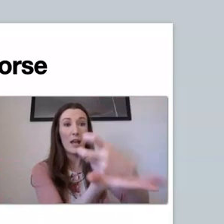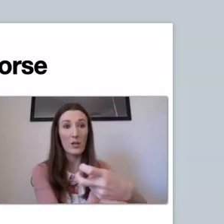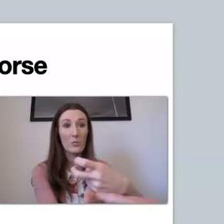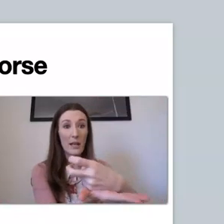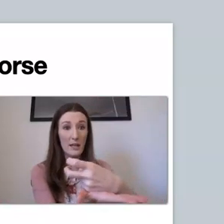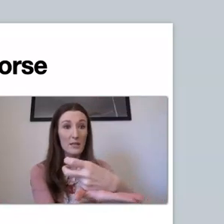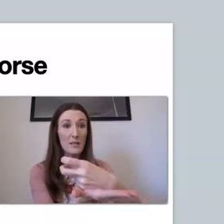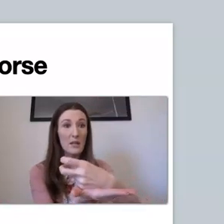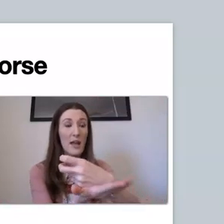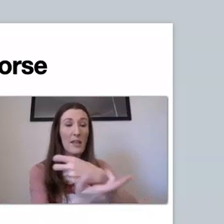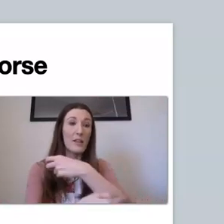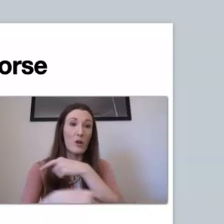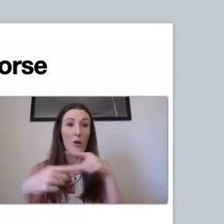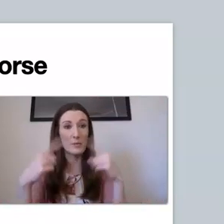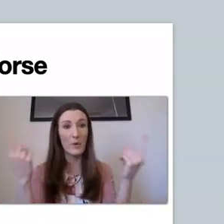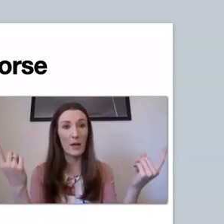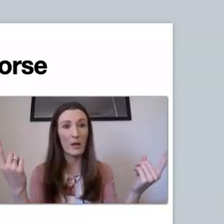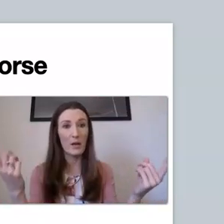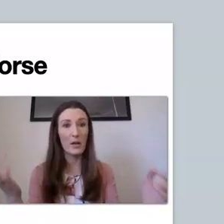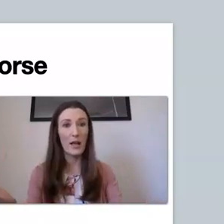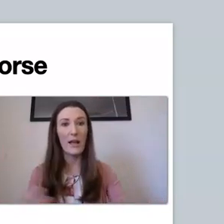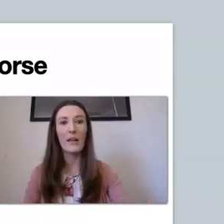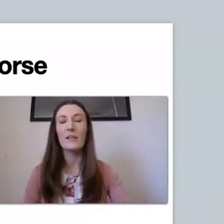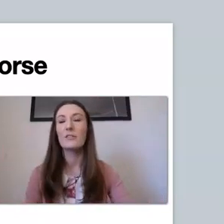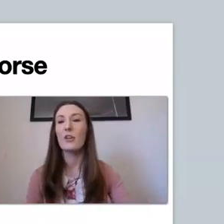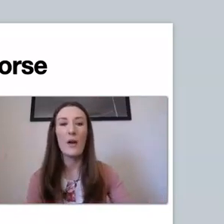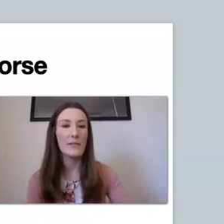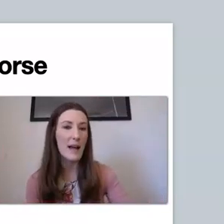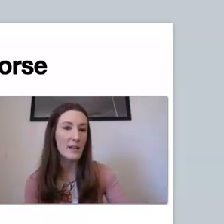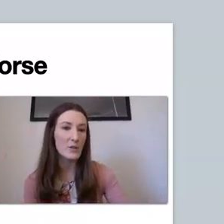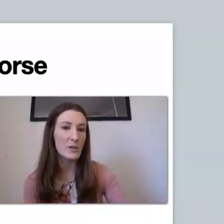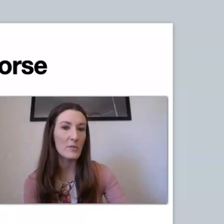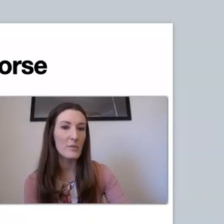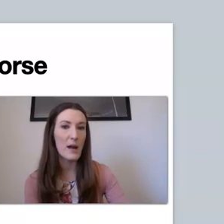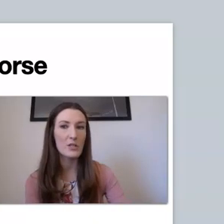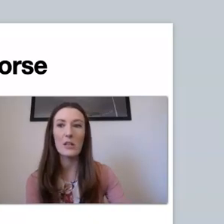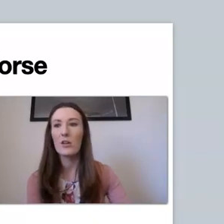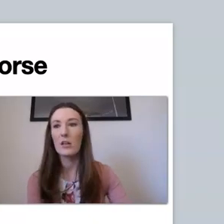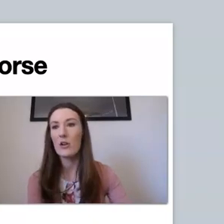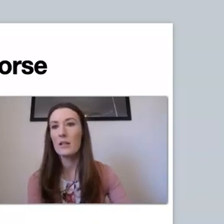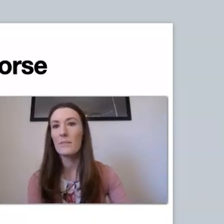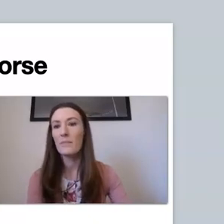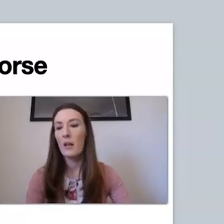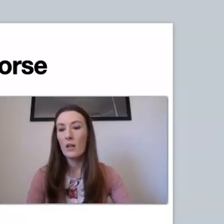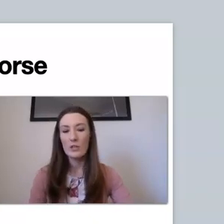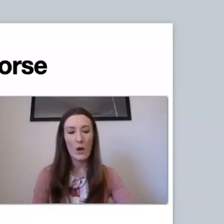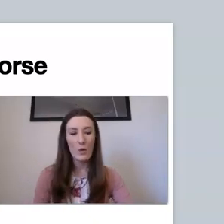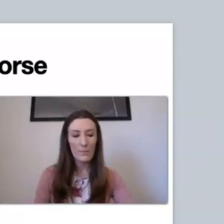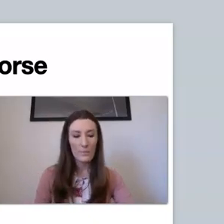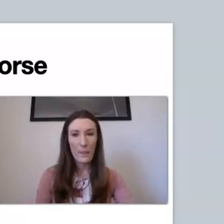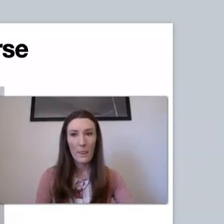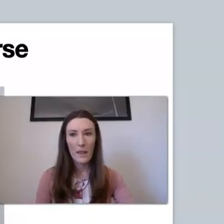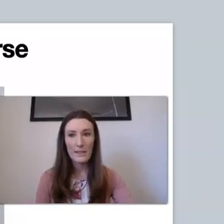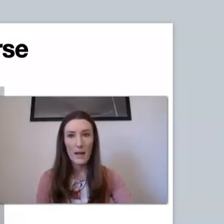off and you land and then your arm is broken, okay? So you have to add your reaction and your injuries.